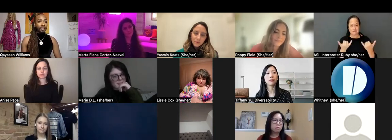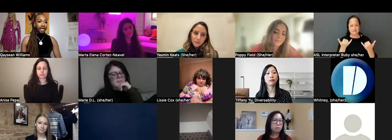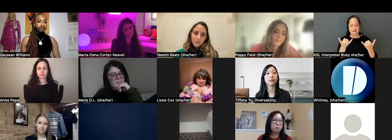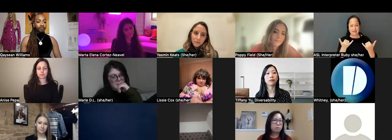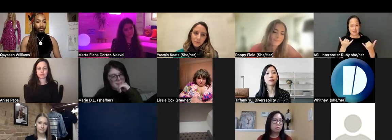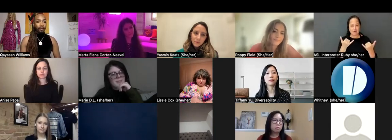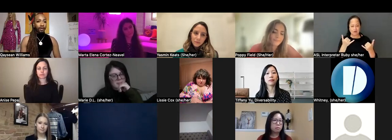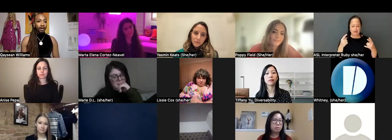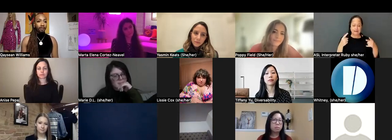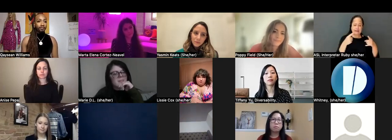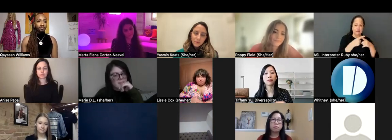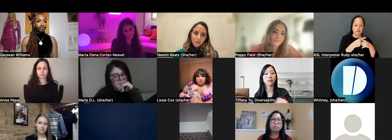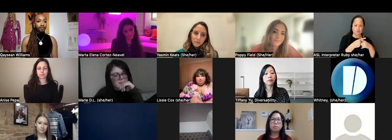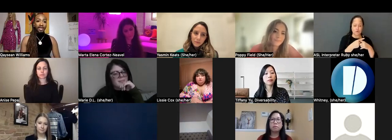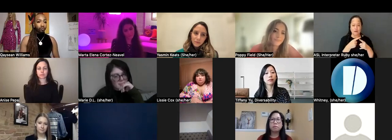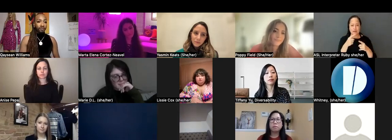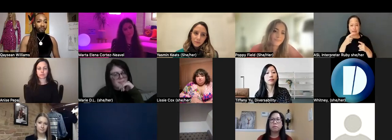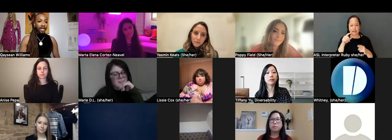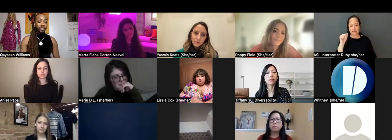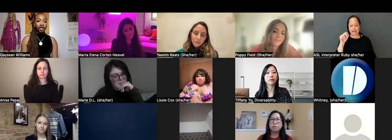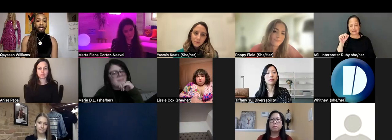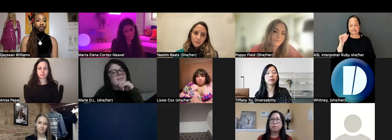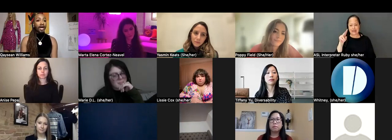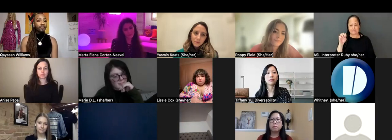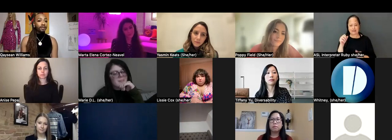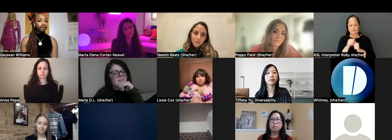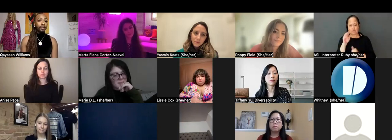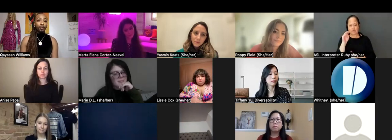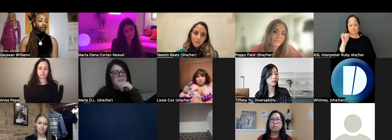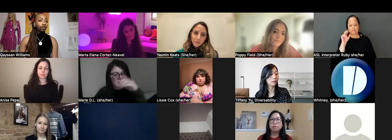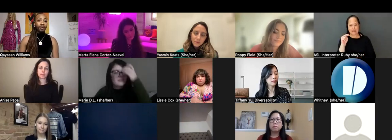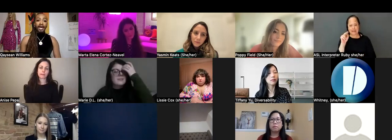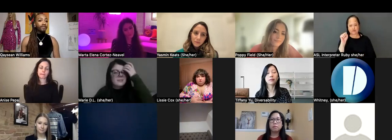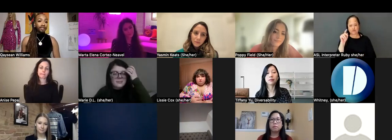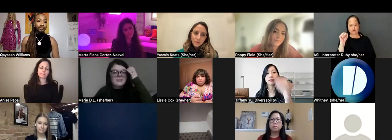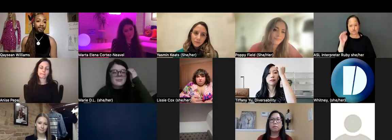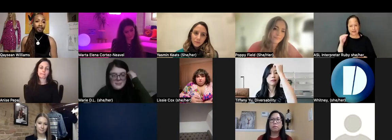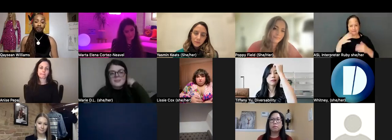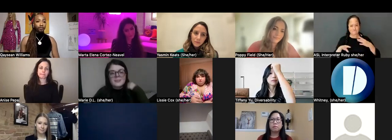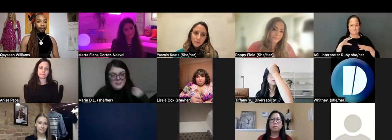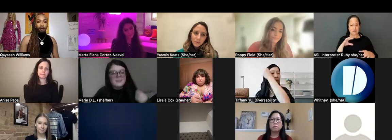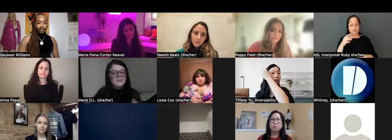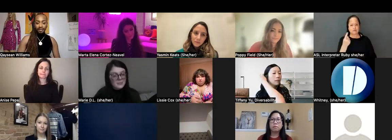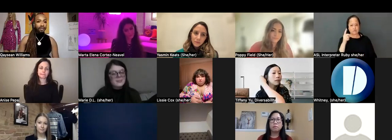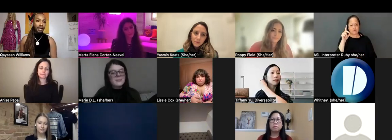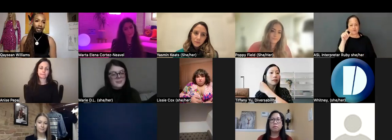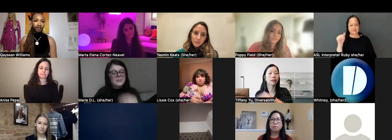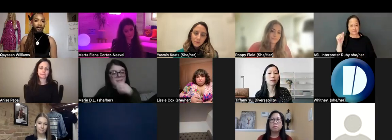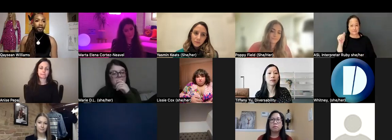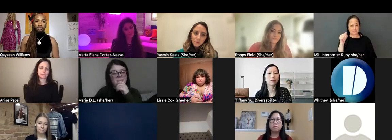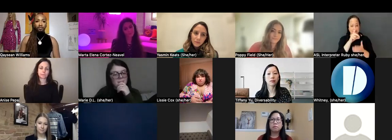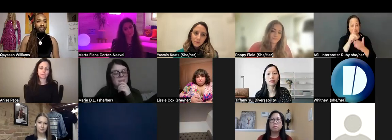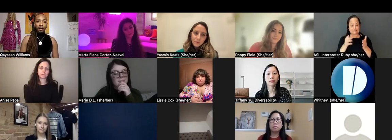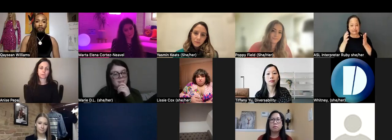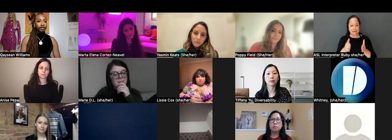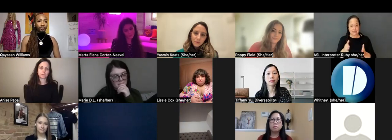intertwining adaptive with mainstream fashion. So having someone who may have a disability or that is a designer,